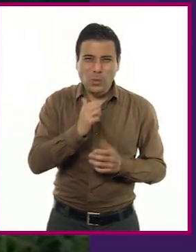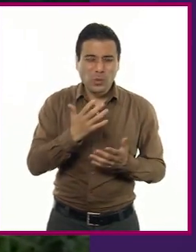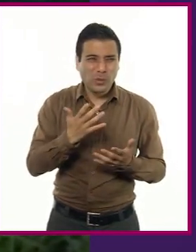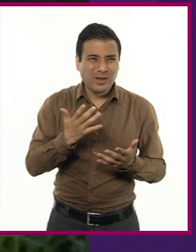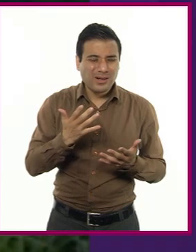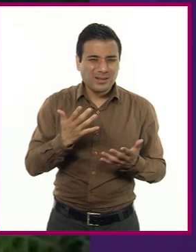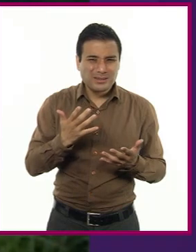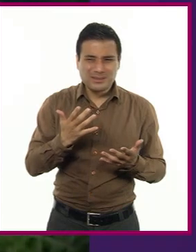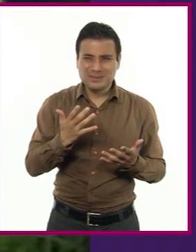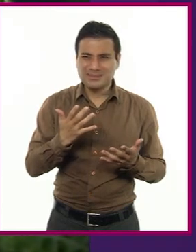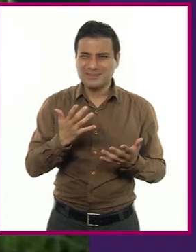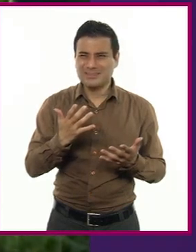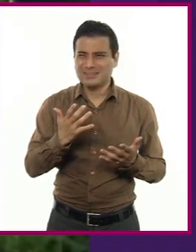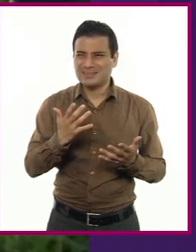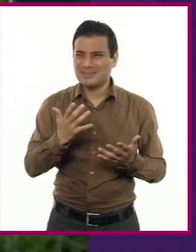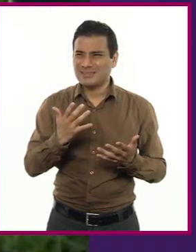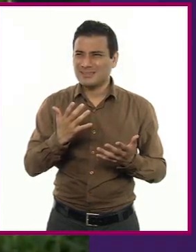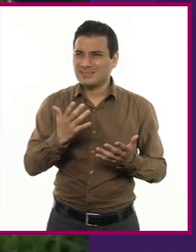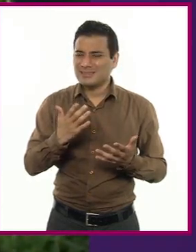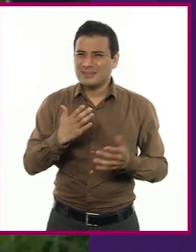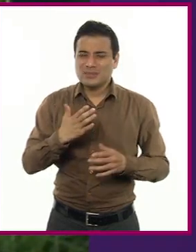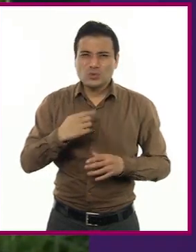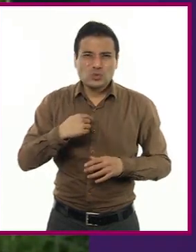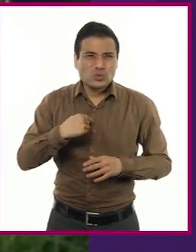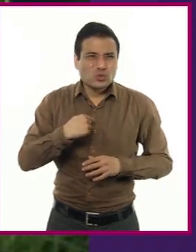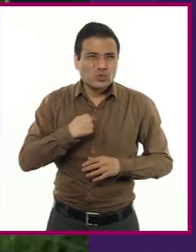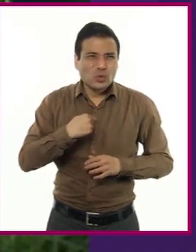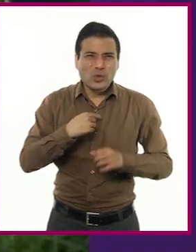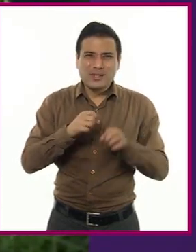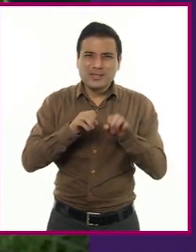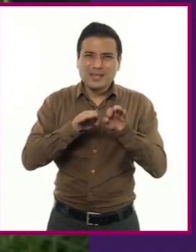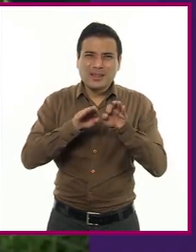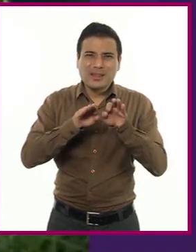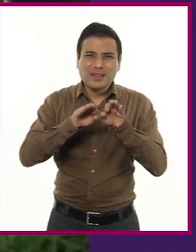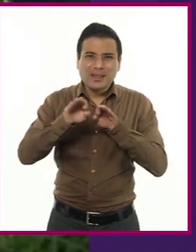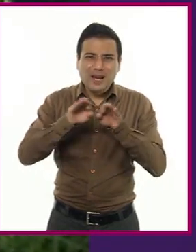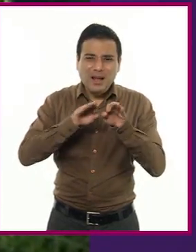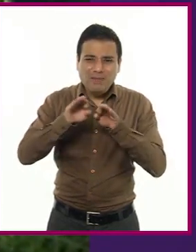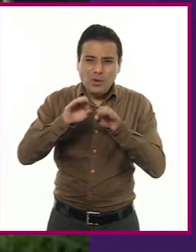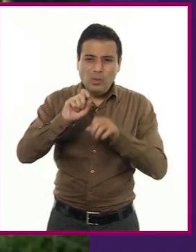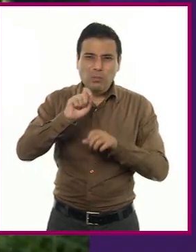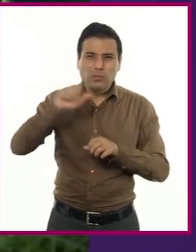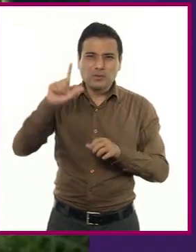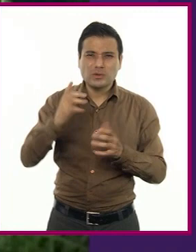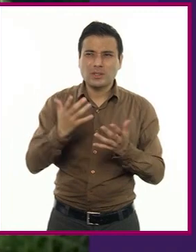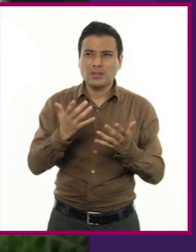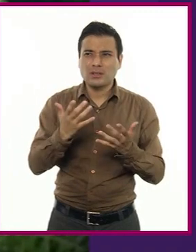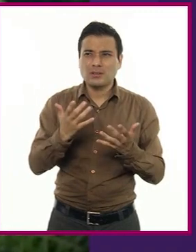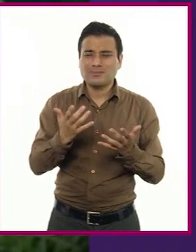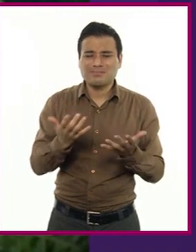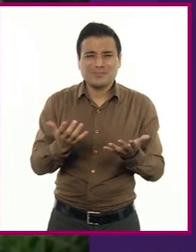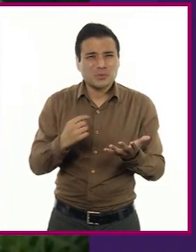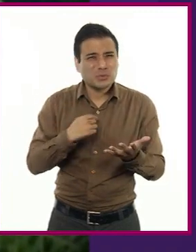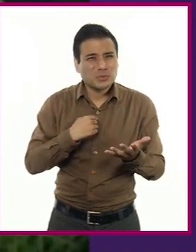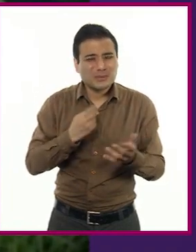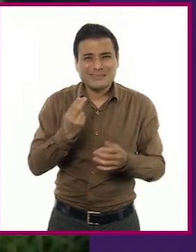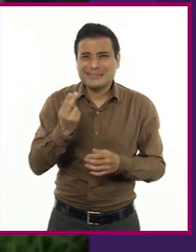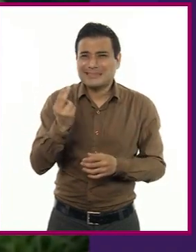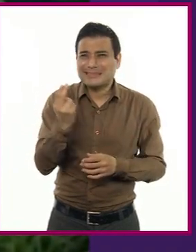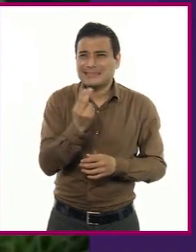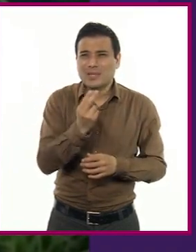No, my profession, my friend Dizzy. But I need money. Here's one